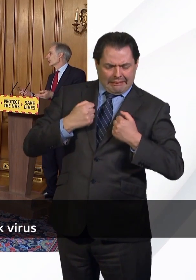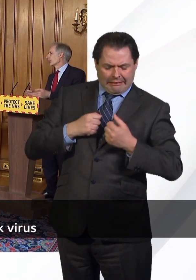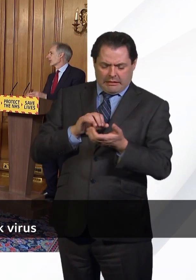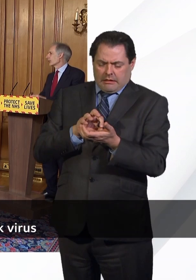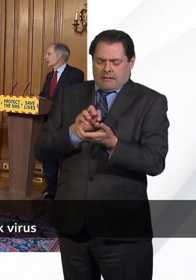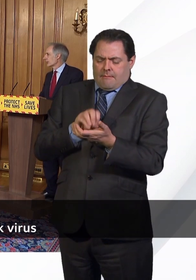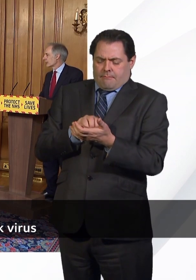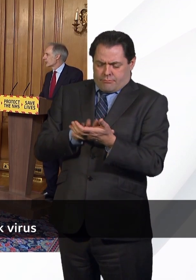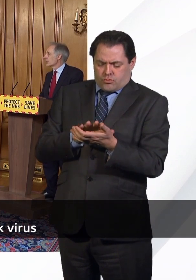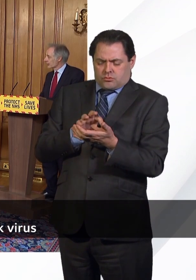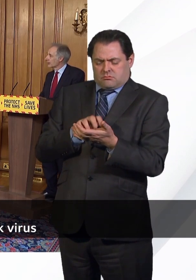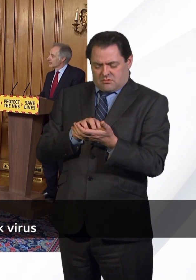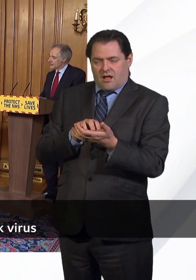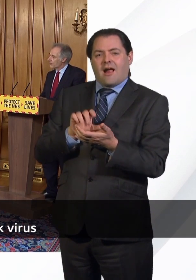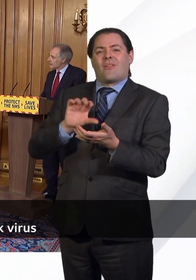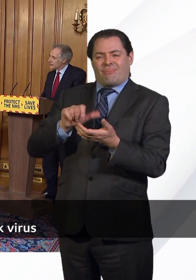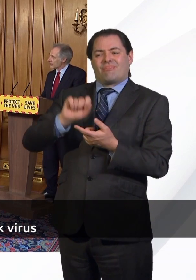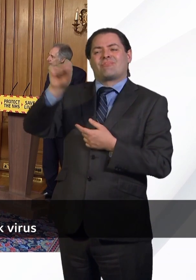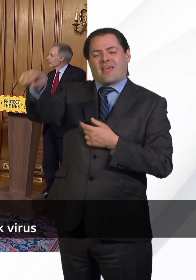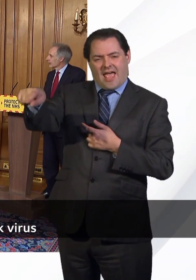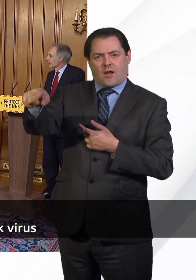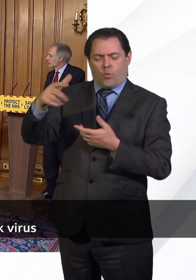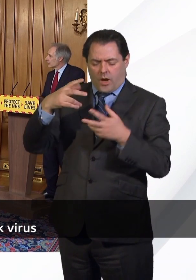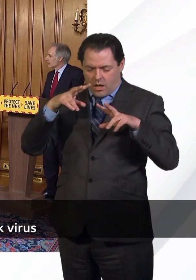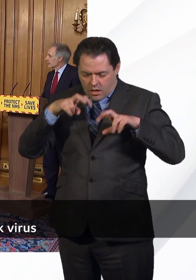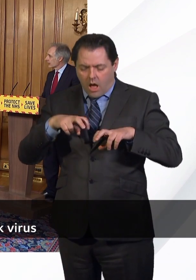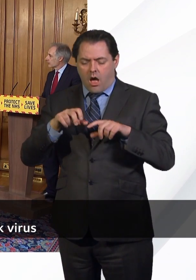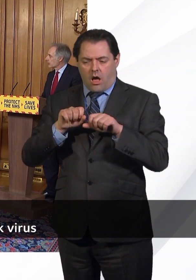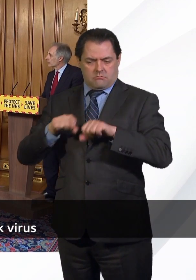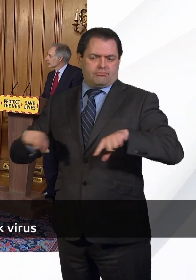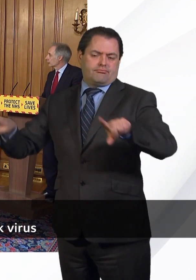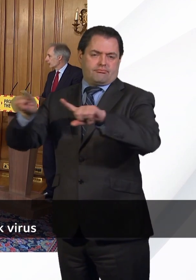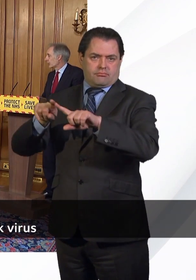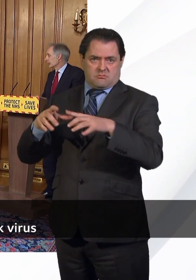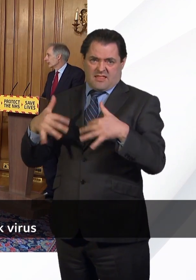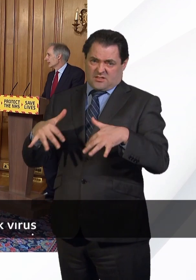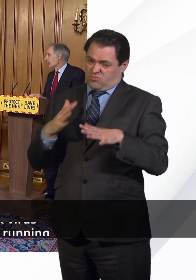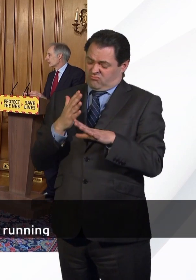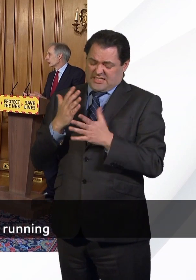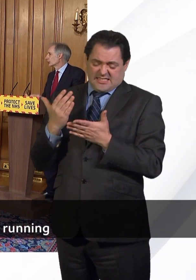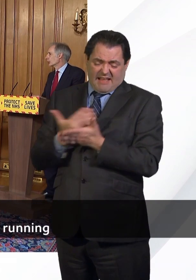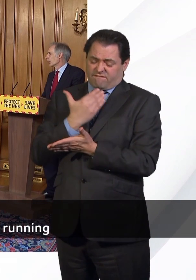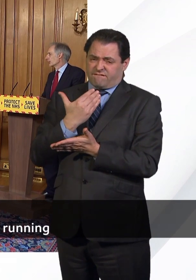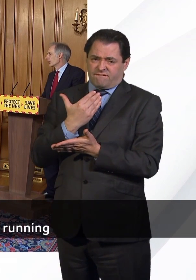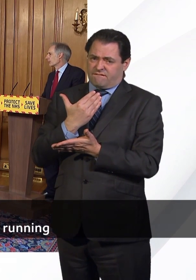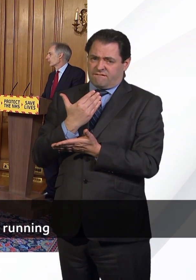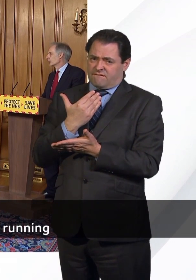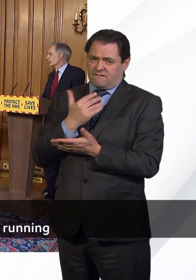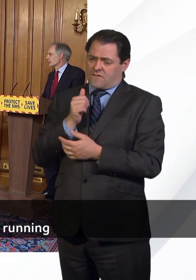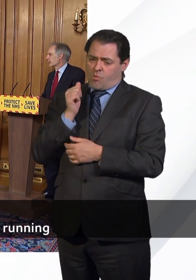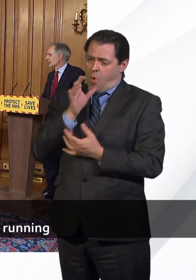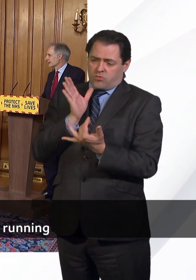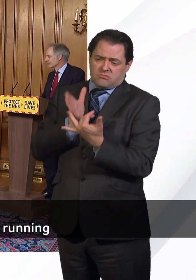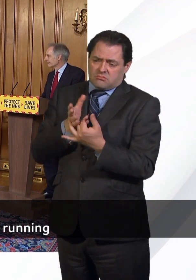have their contact traced. So it's a very safe use of data, and people really should feel very reassured by all the precautions that have been